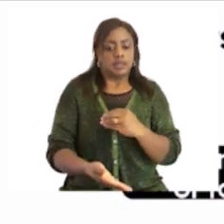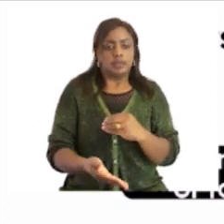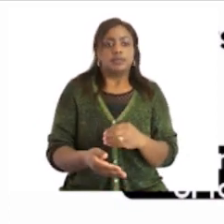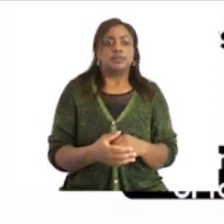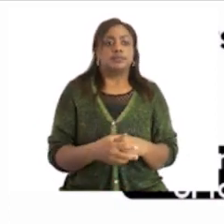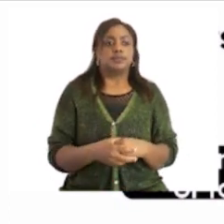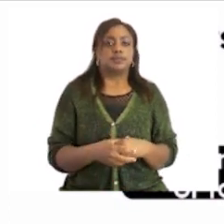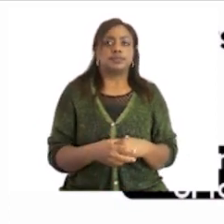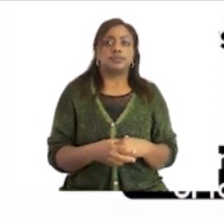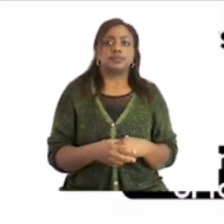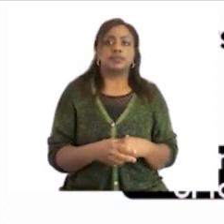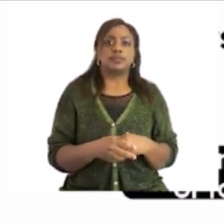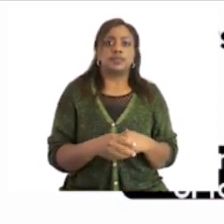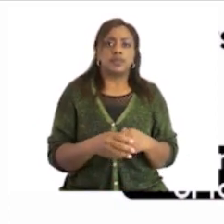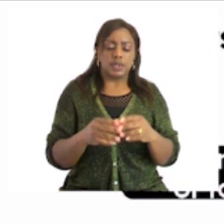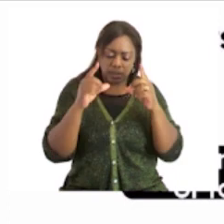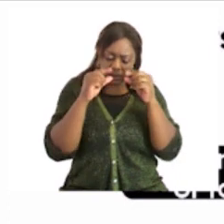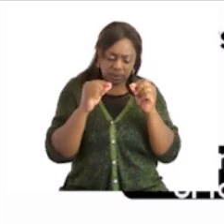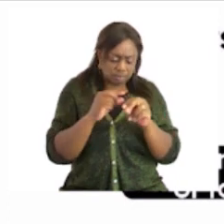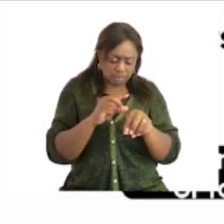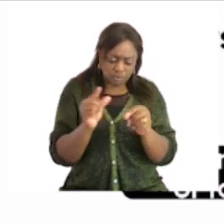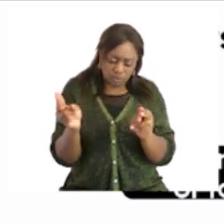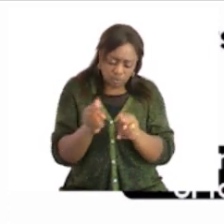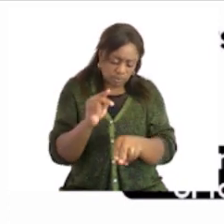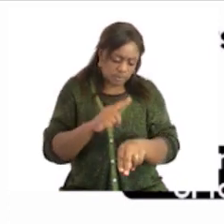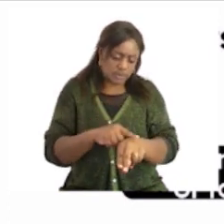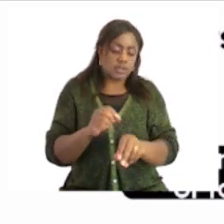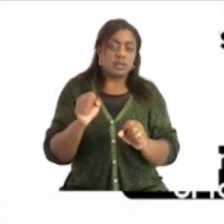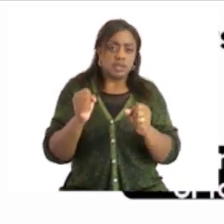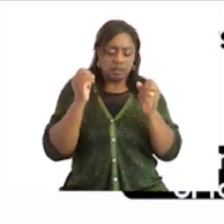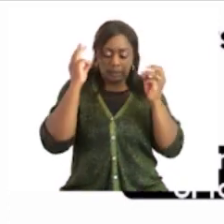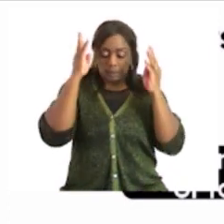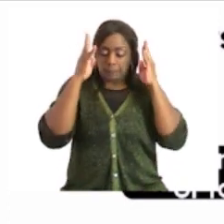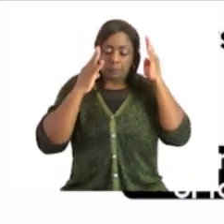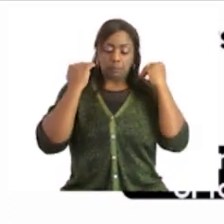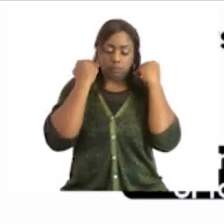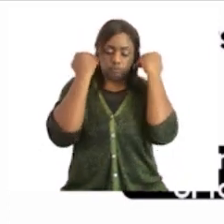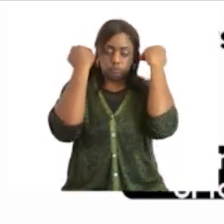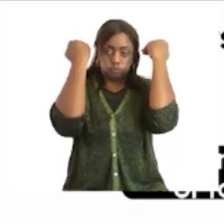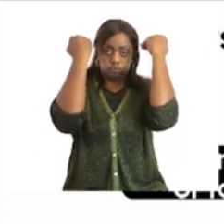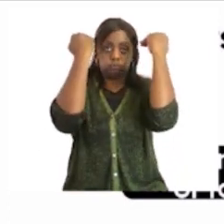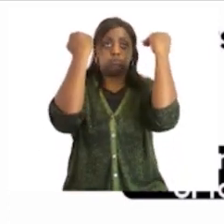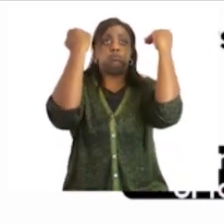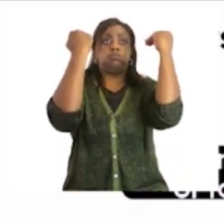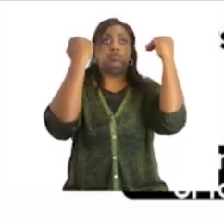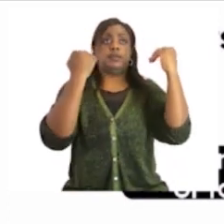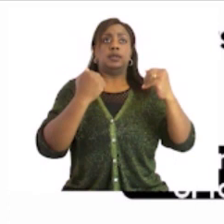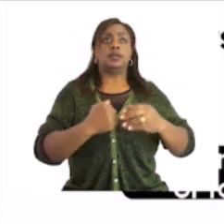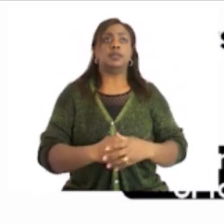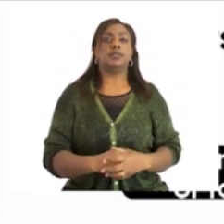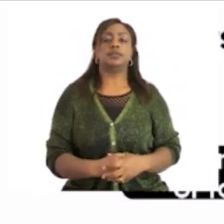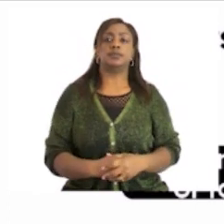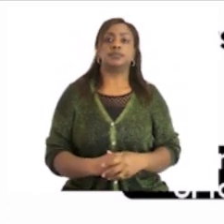lack of sleep, you can suffer from health issues like blood pressure and heart disease. So this is very important, you